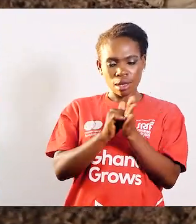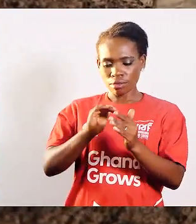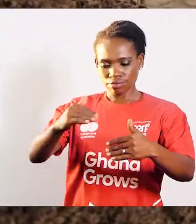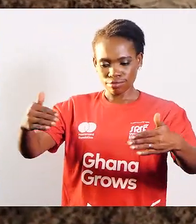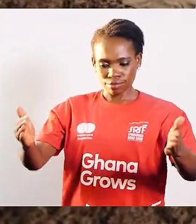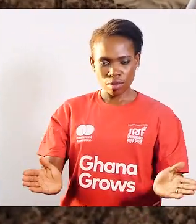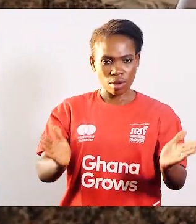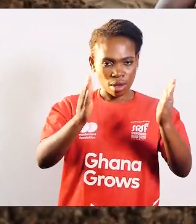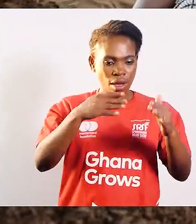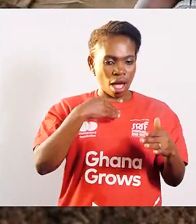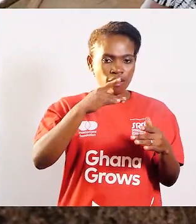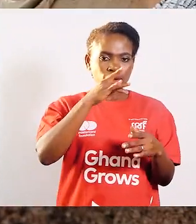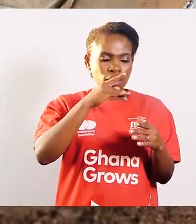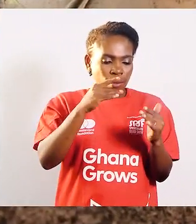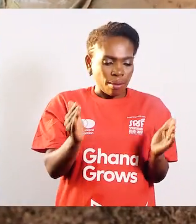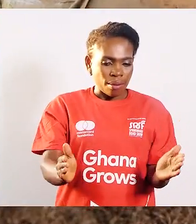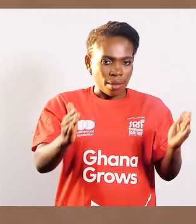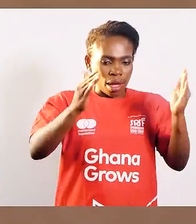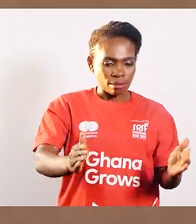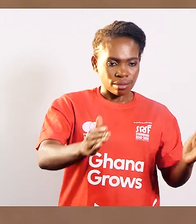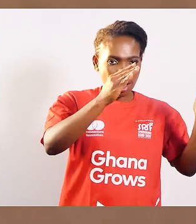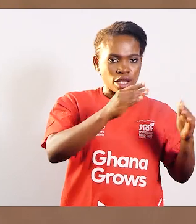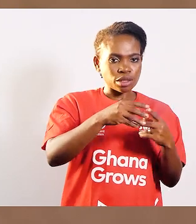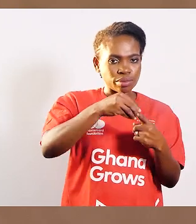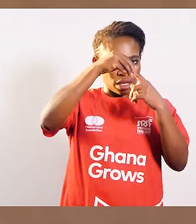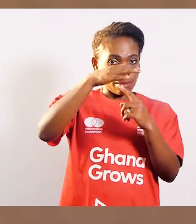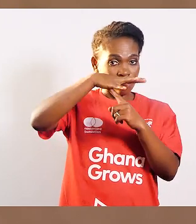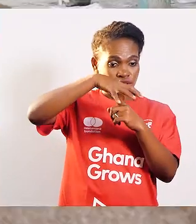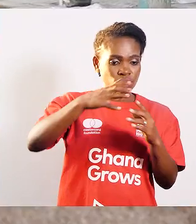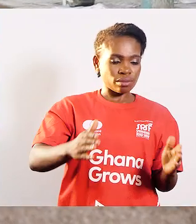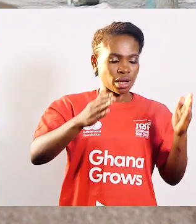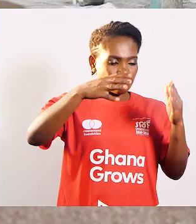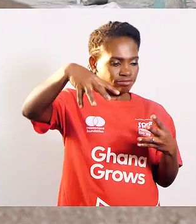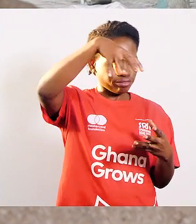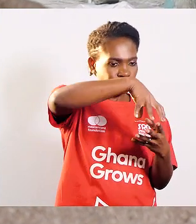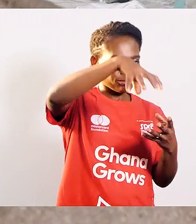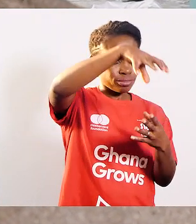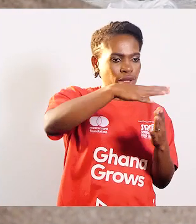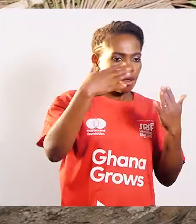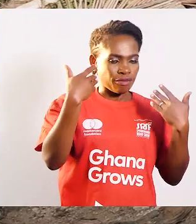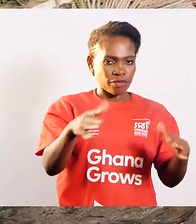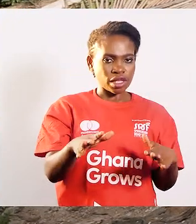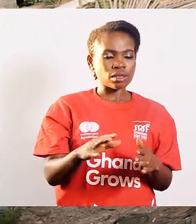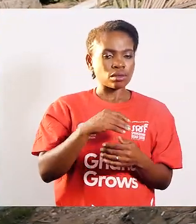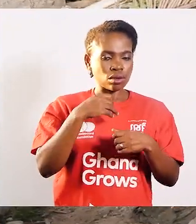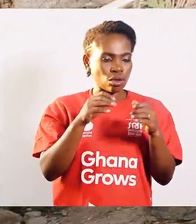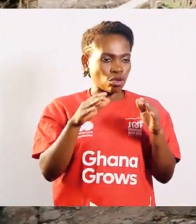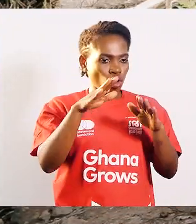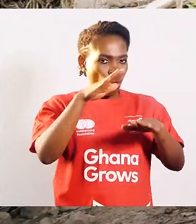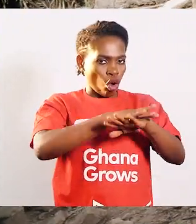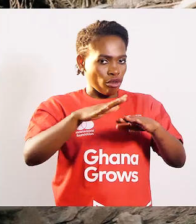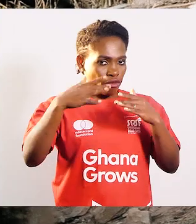bags. And then after bagging everything, we have to sterilize the bags. Okay. So we put them on fire